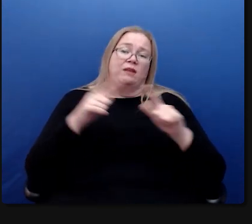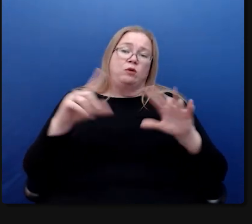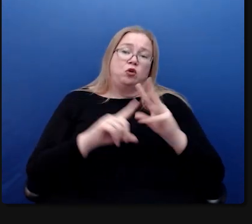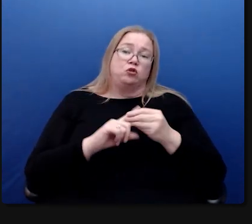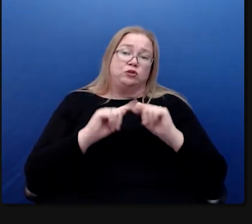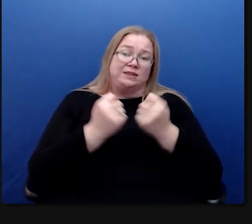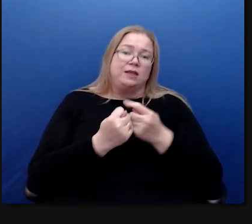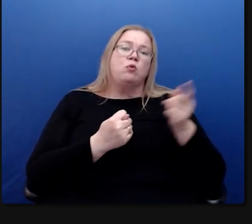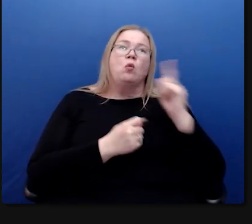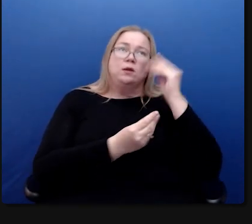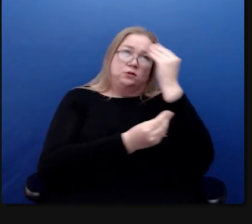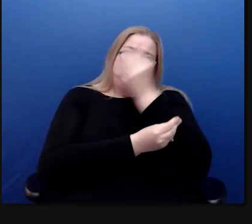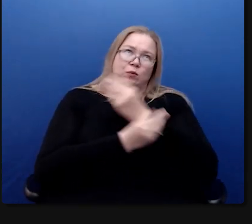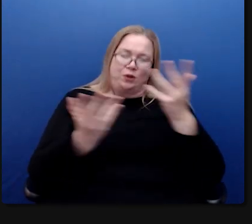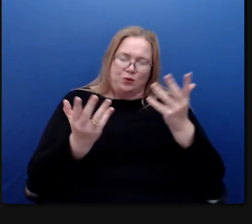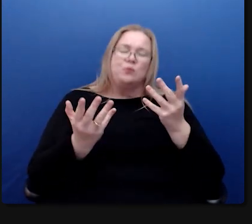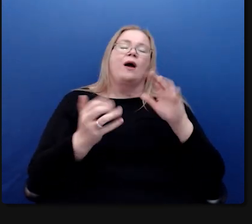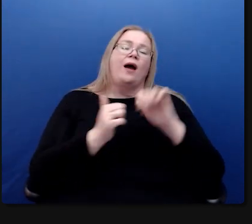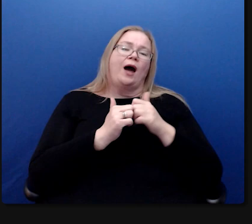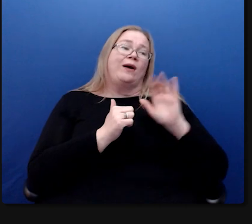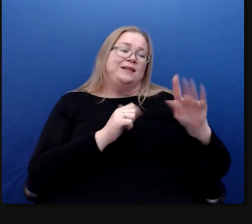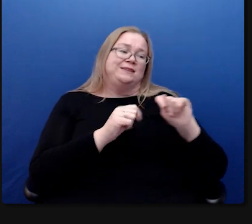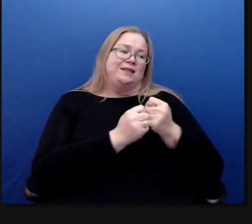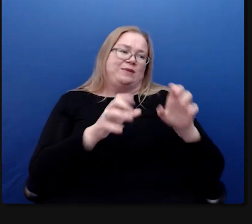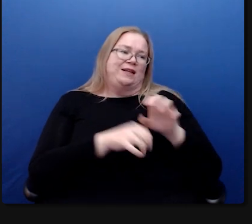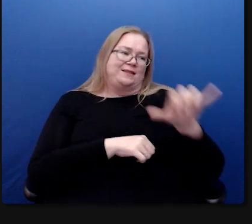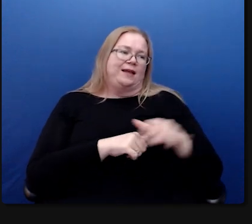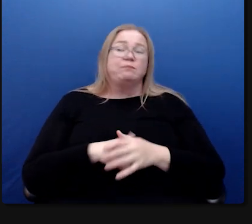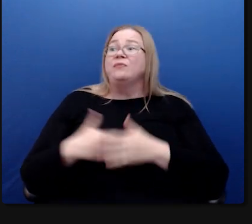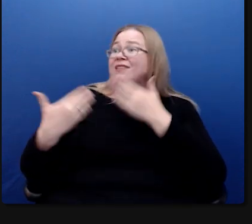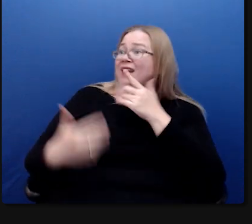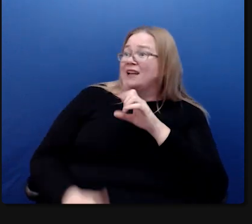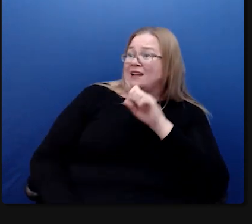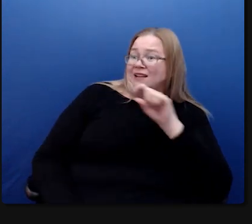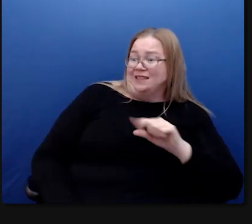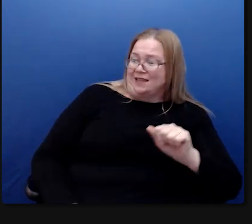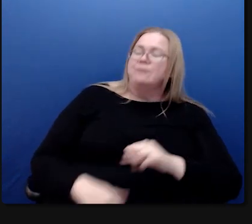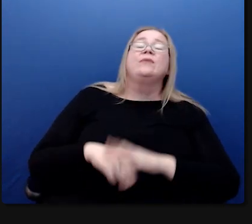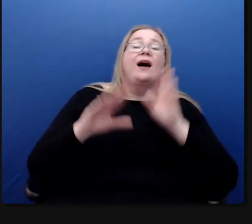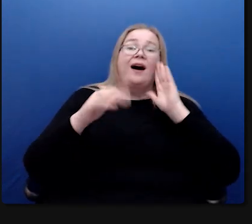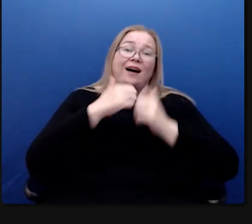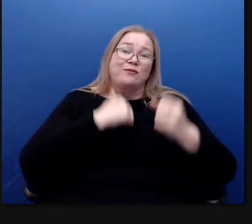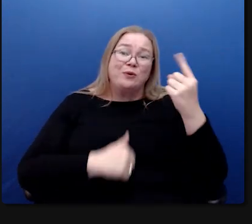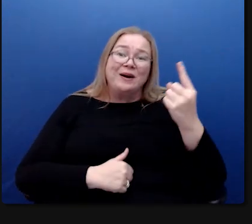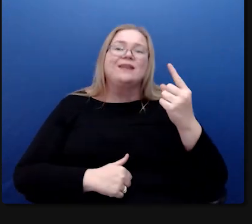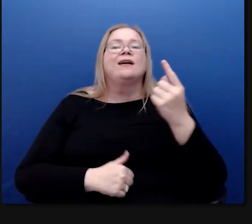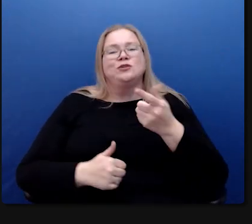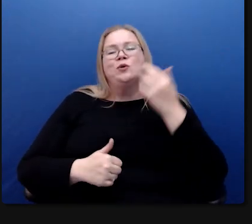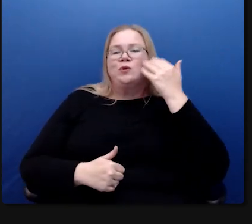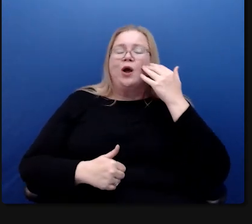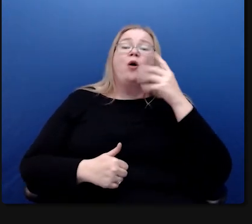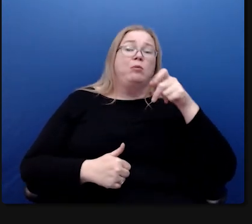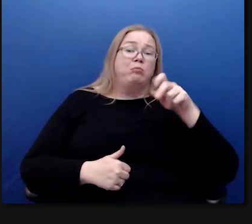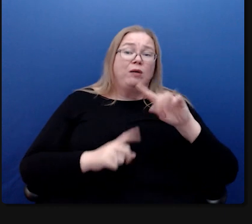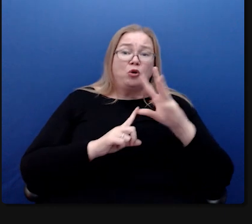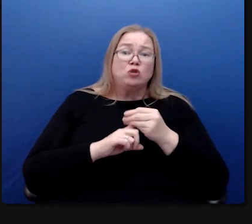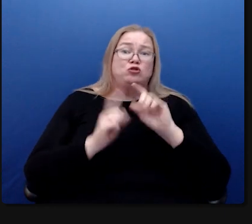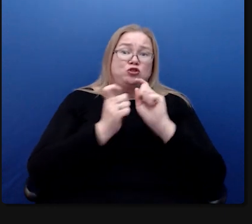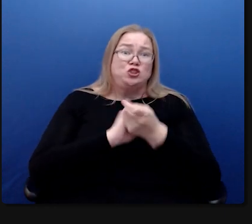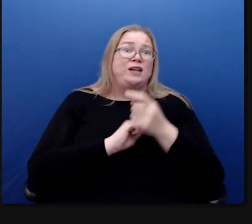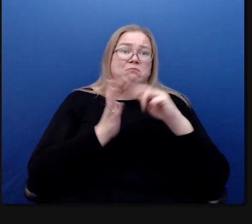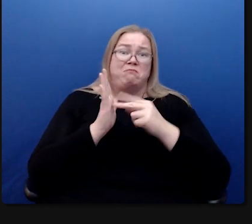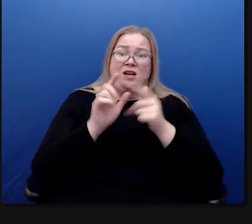for us with operating at this level of scale with the importance of our customers and the importance of the data. All right, with that, I'm going to turn it over